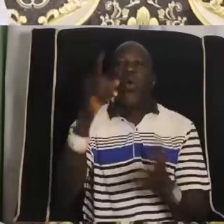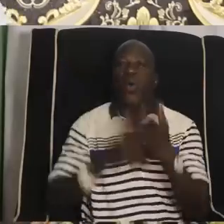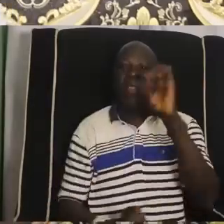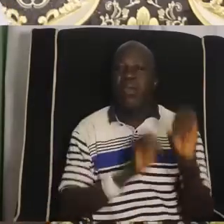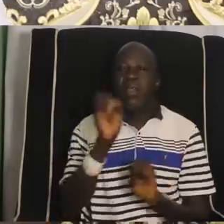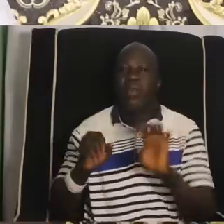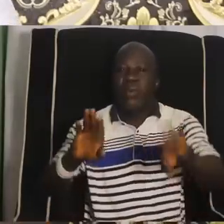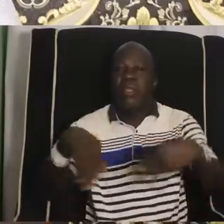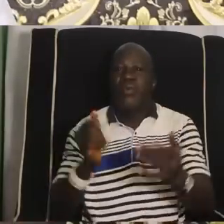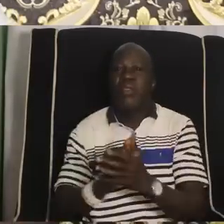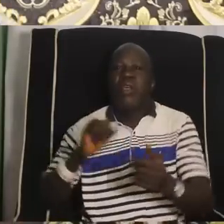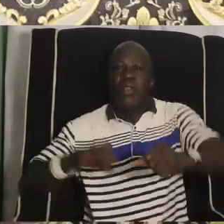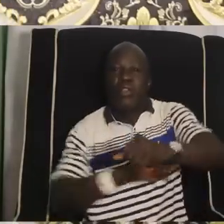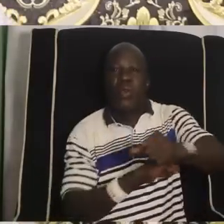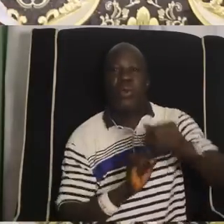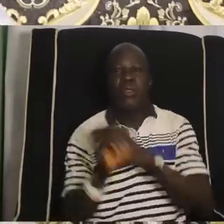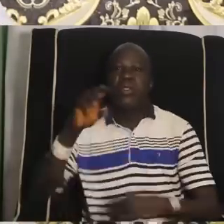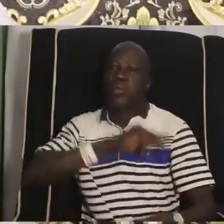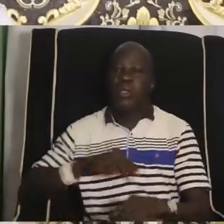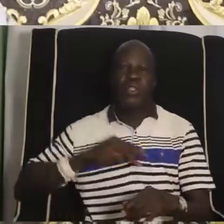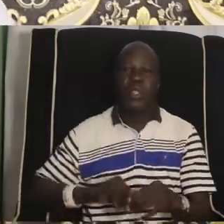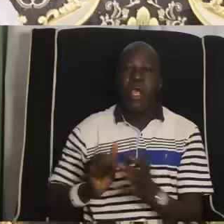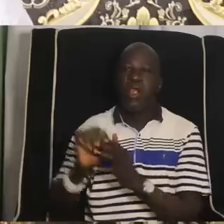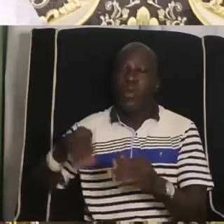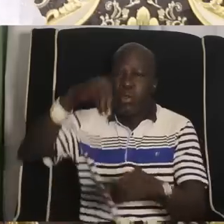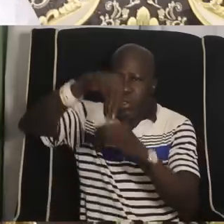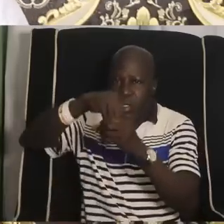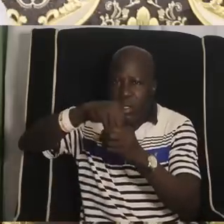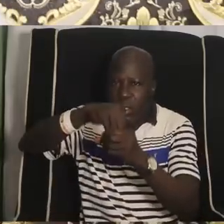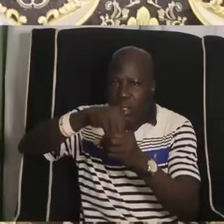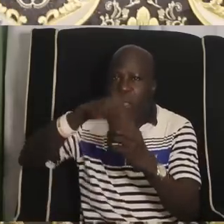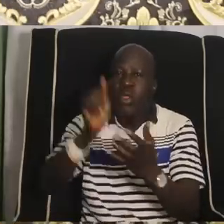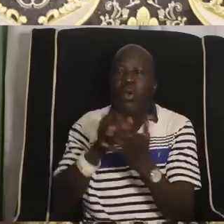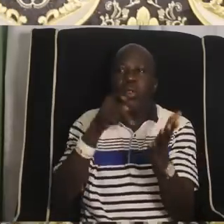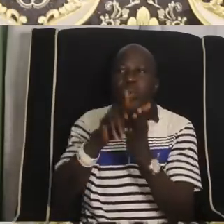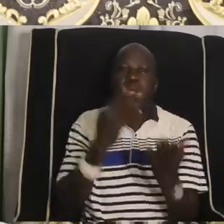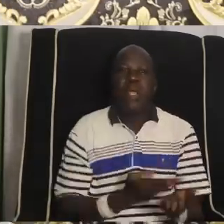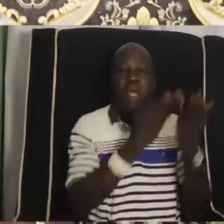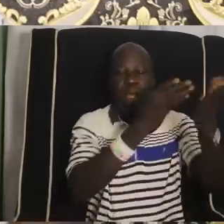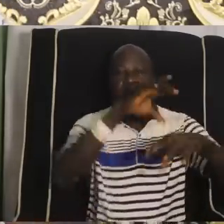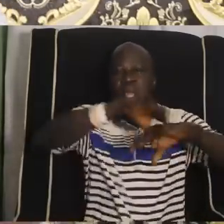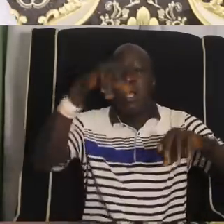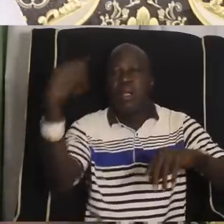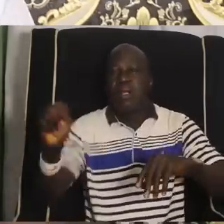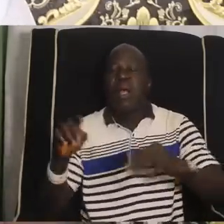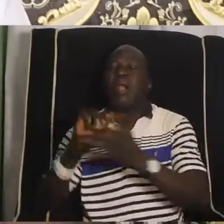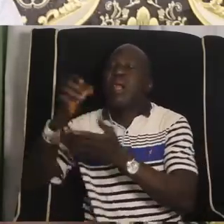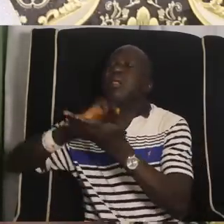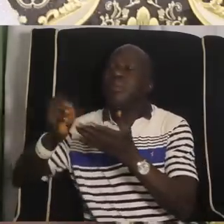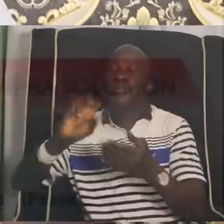local. First, support is on the show. What support this ministry? First, so see. You want to show your first side. I'm a one. Pay your time. Call number. Write your account